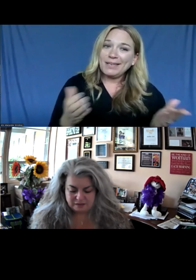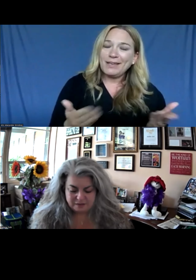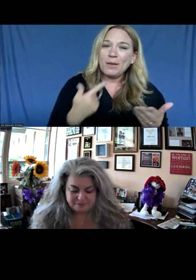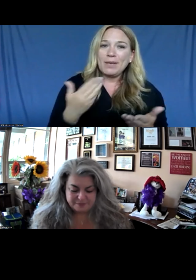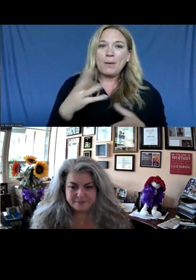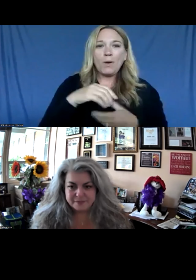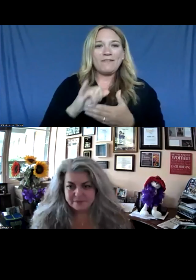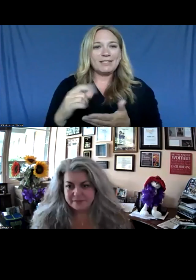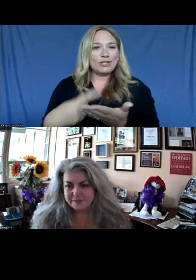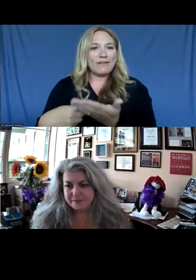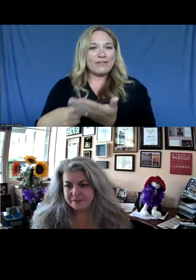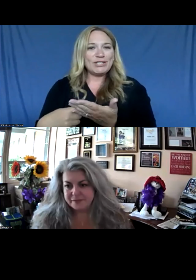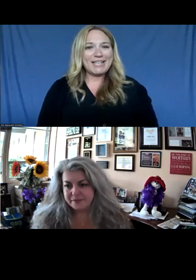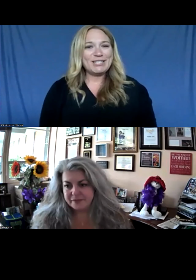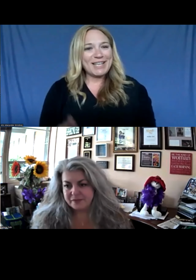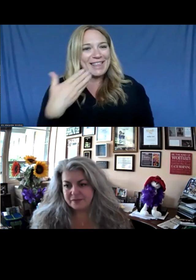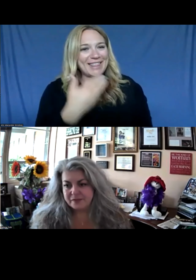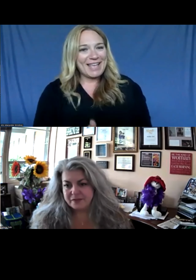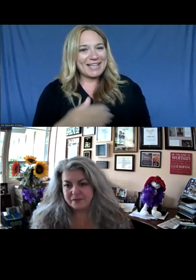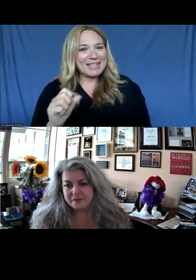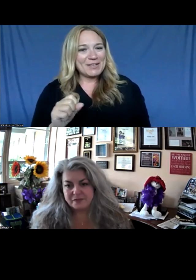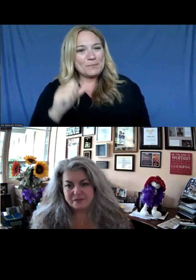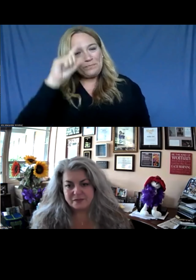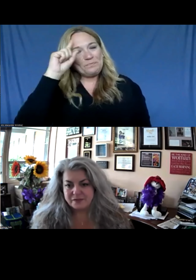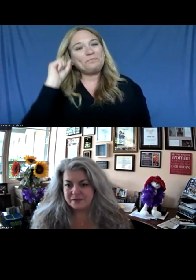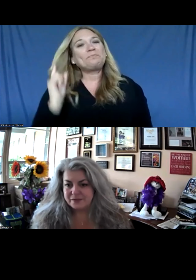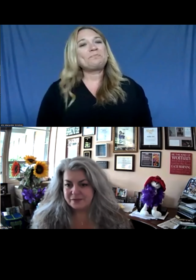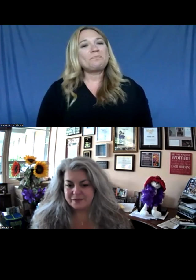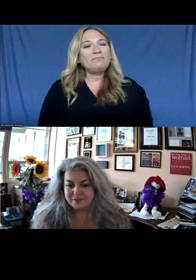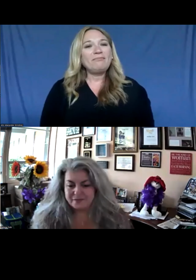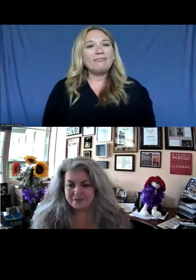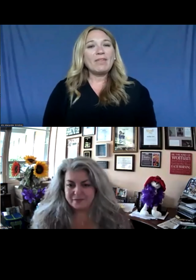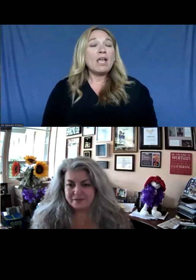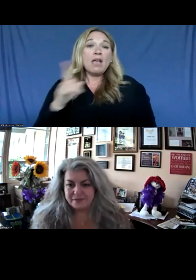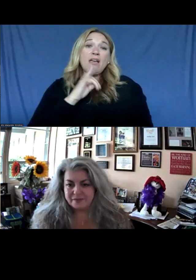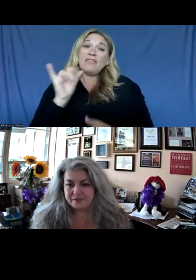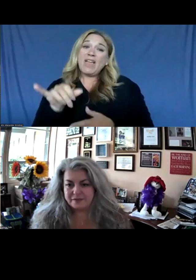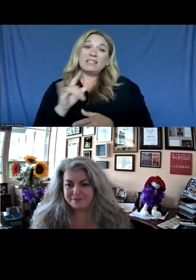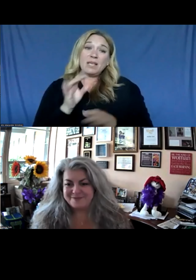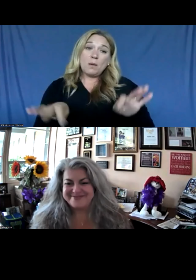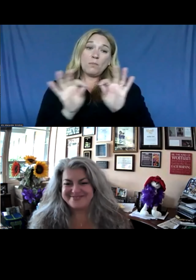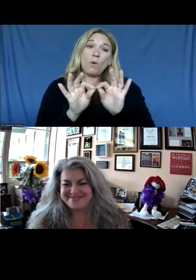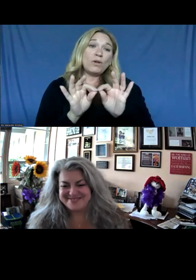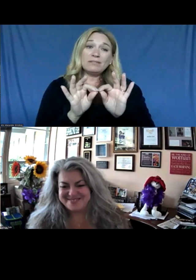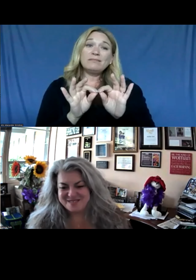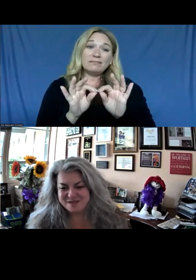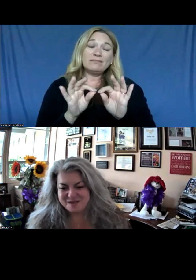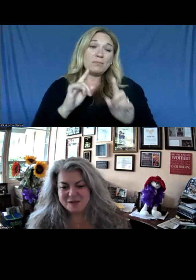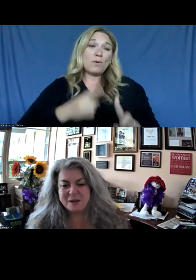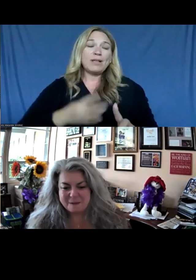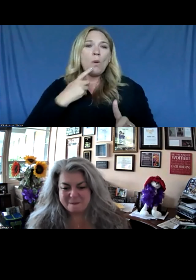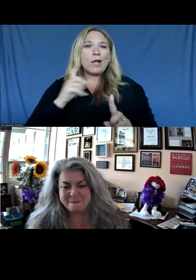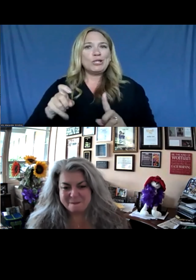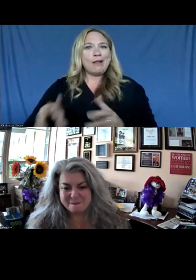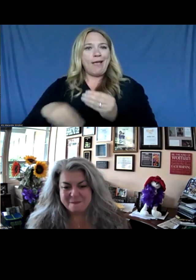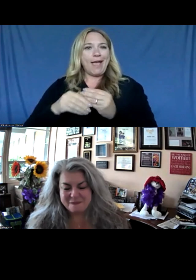conversation. Thank you so much, Dwayne. I think those are important points, and I should give Debbie the space to plug in transportation, because